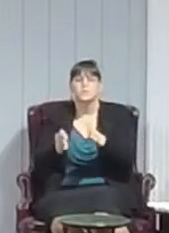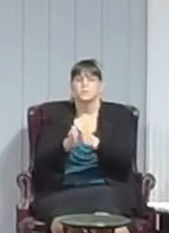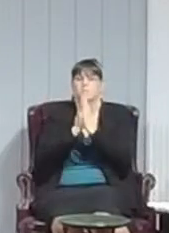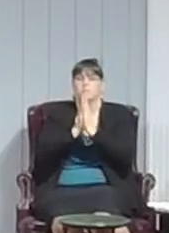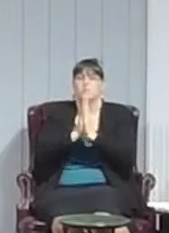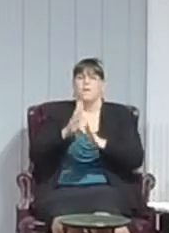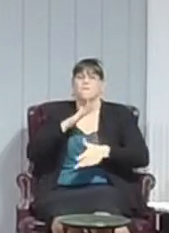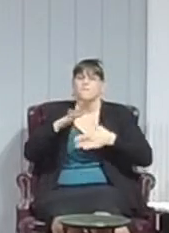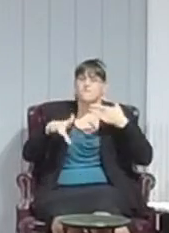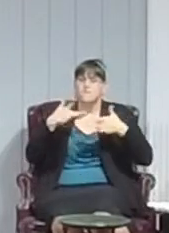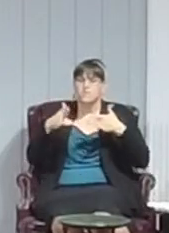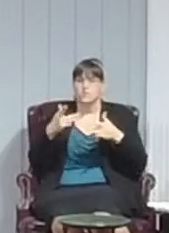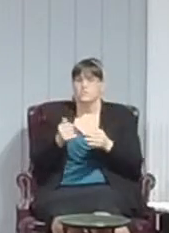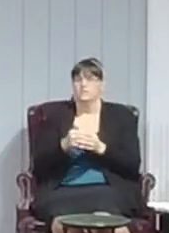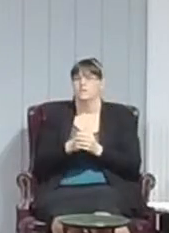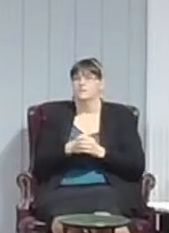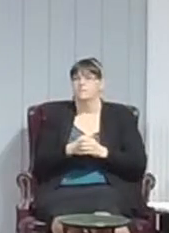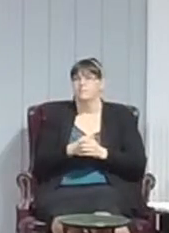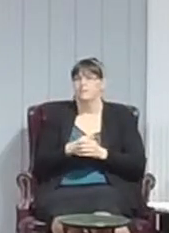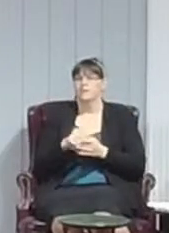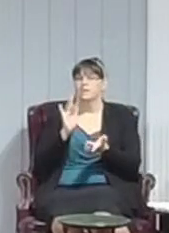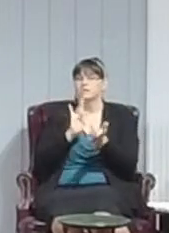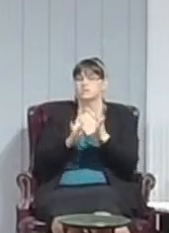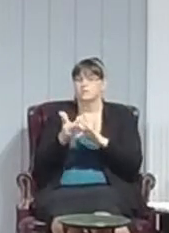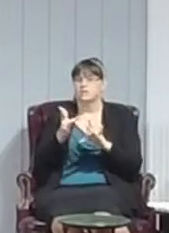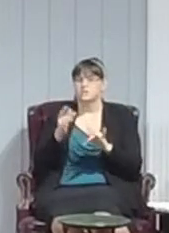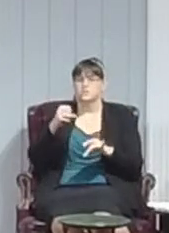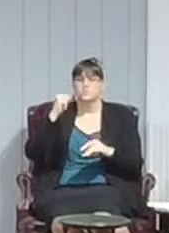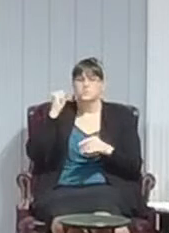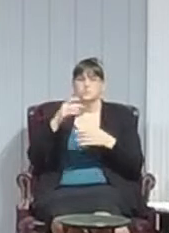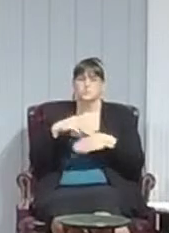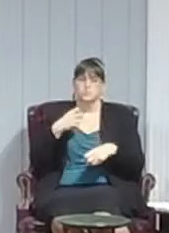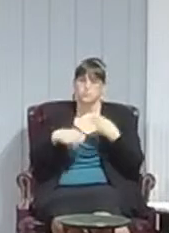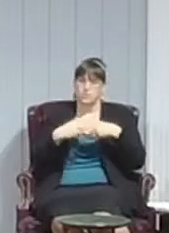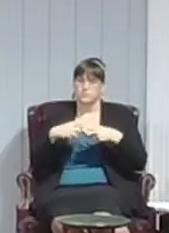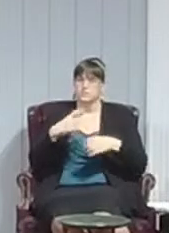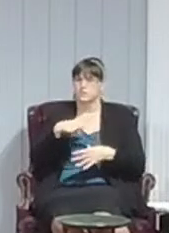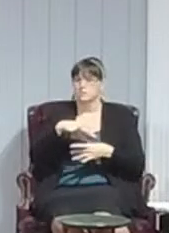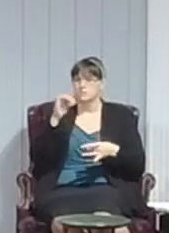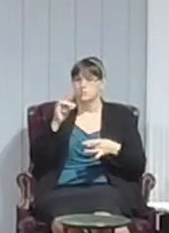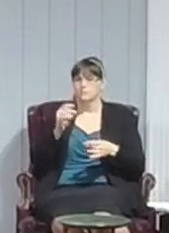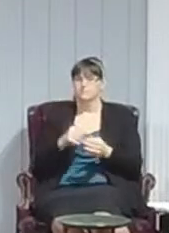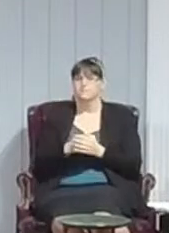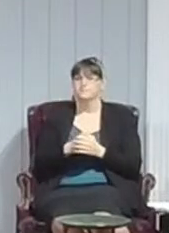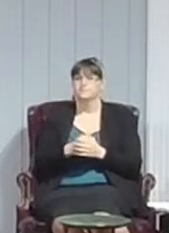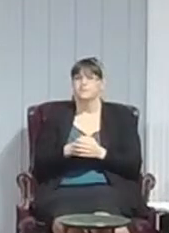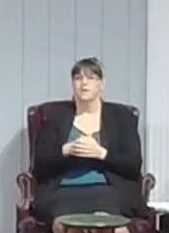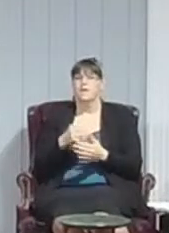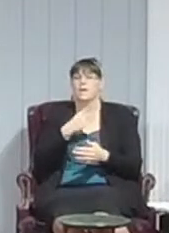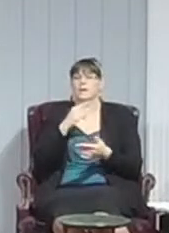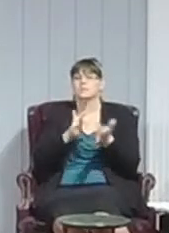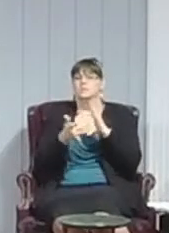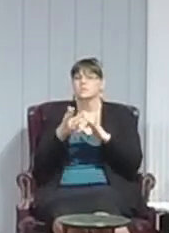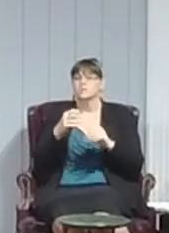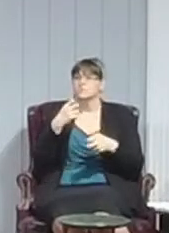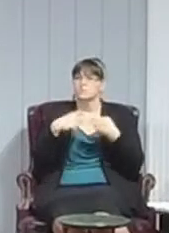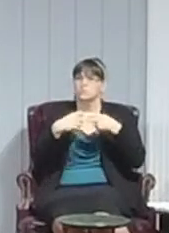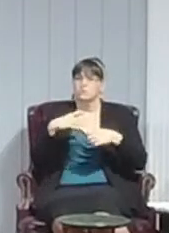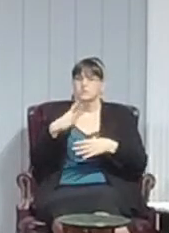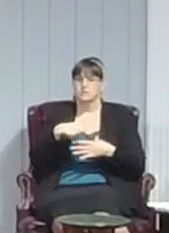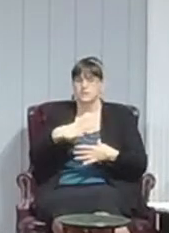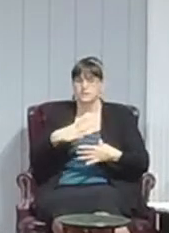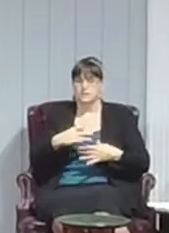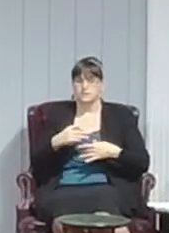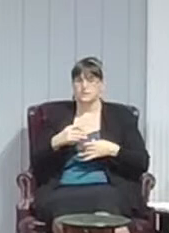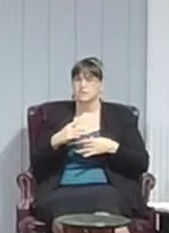fervently for those things. Jesus was trouble in his soul. Number two, Jesus, the Bible says, was troubled in his spirit. I think this is interesting,